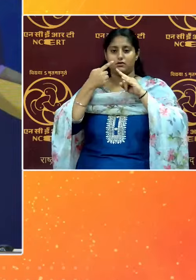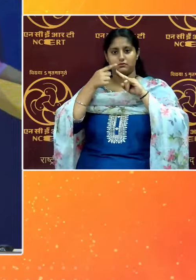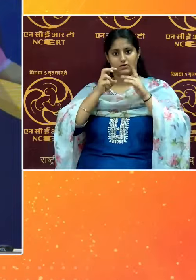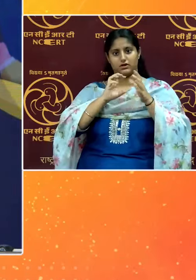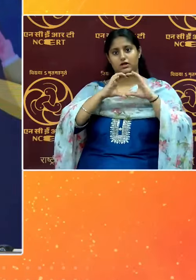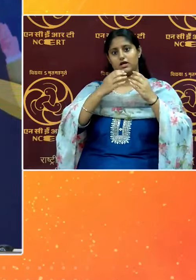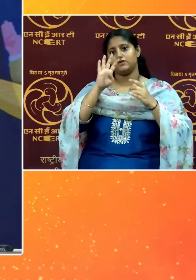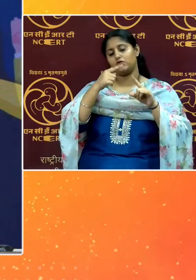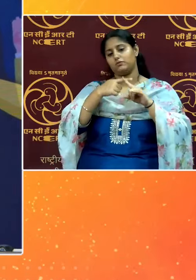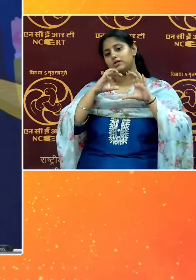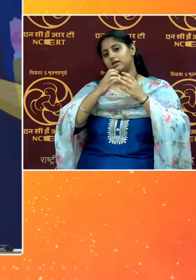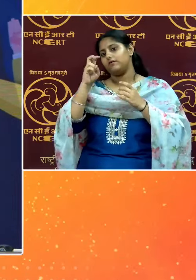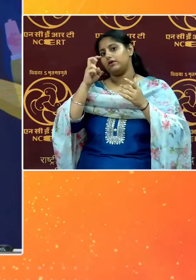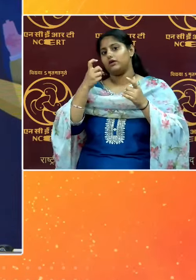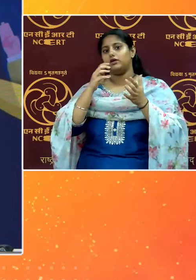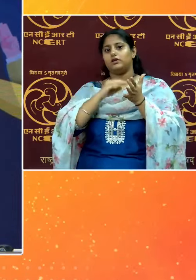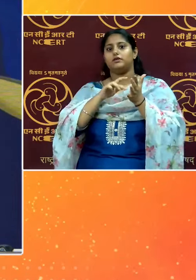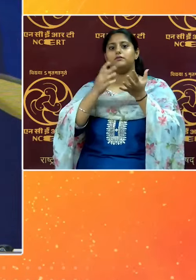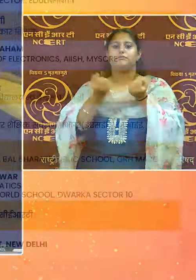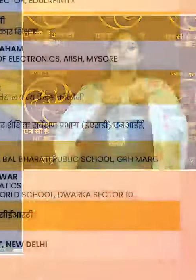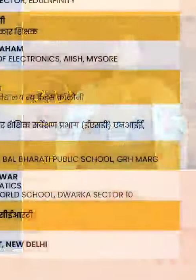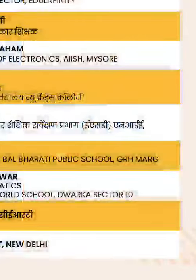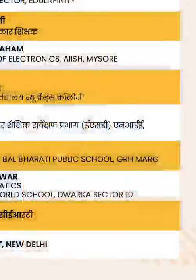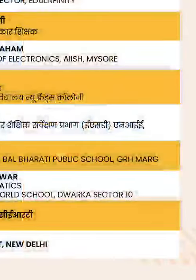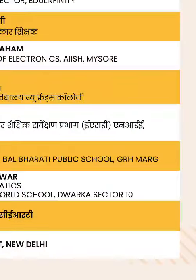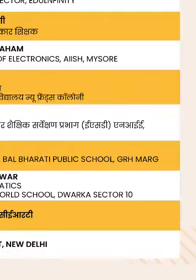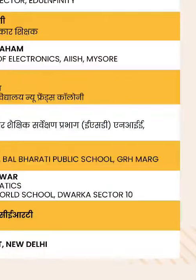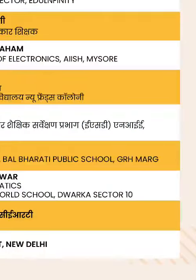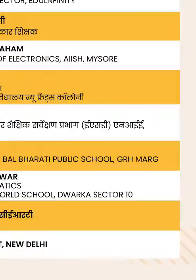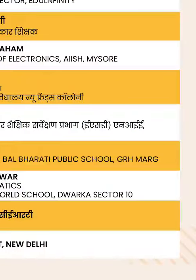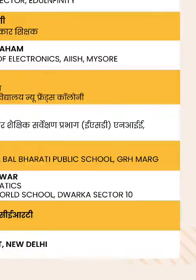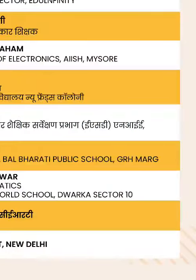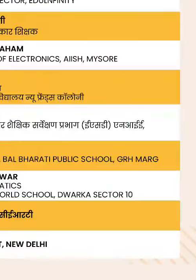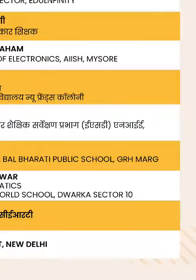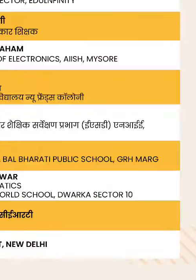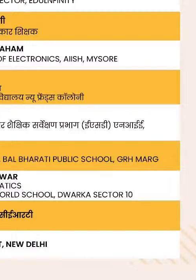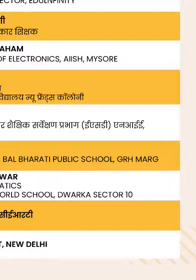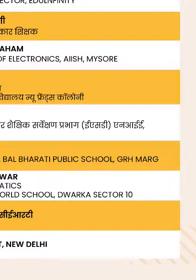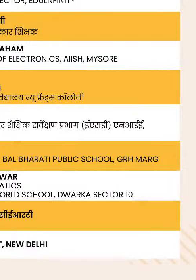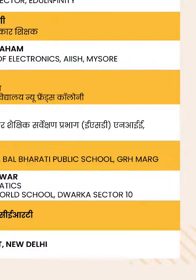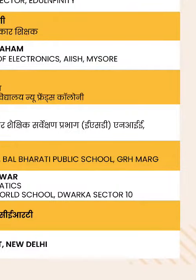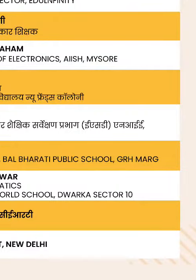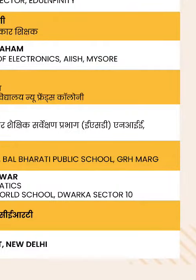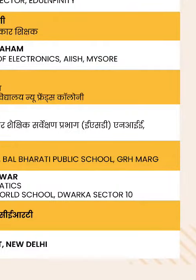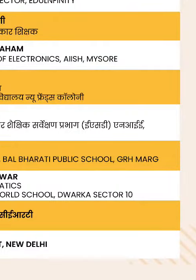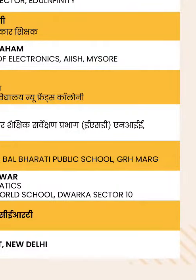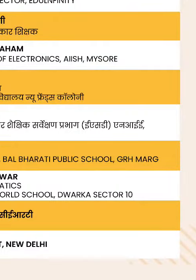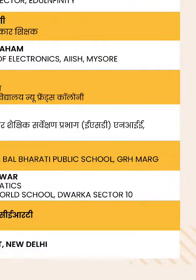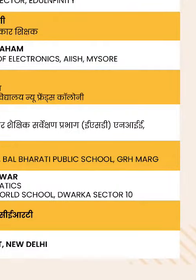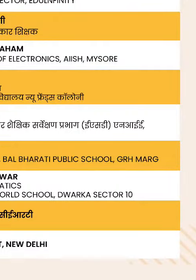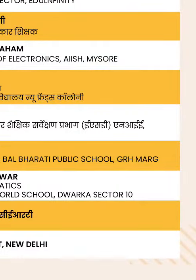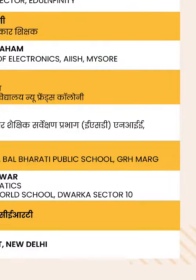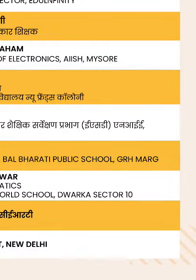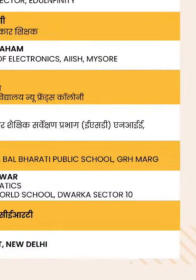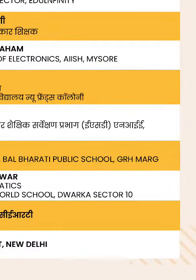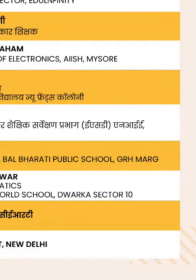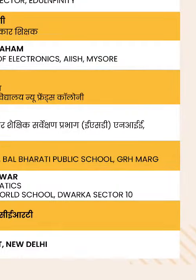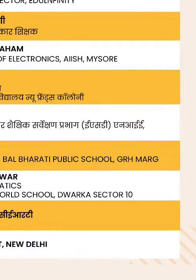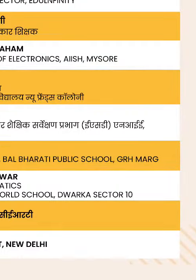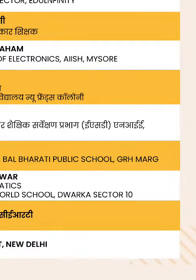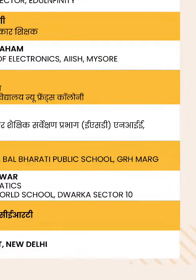7, and simultaneously take a quick look at the schedule, what's all coming ahead. So in a short while from now, you can watch a session on Sanskrit at